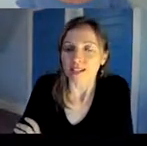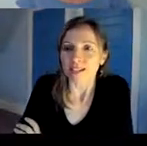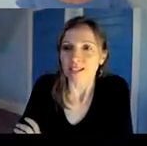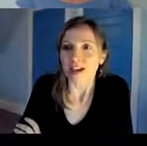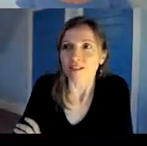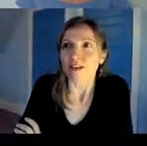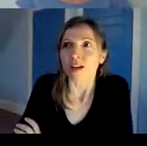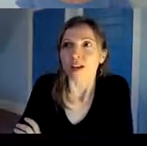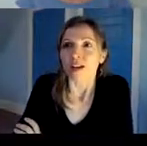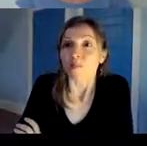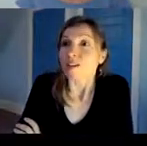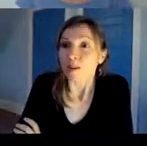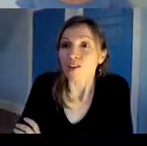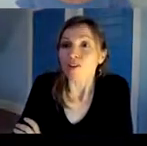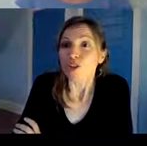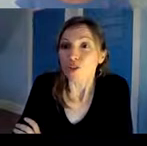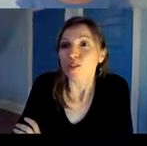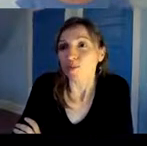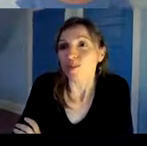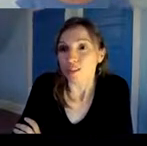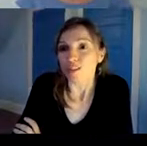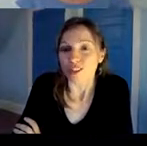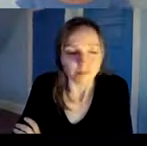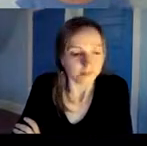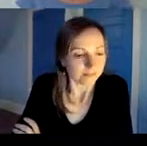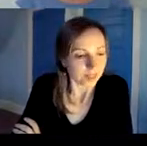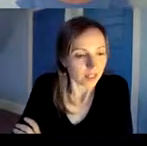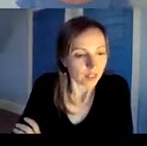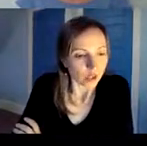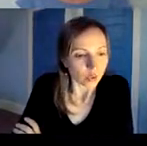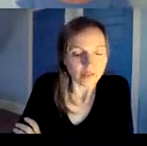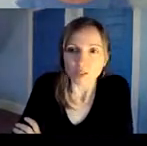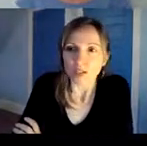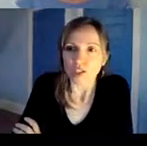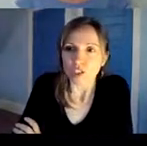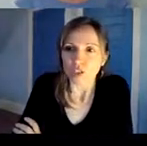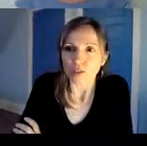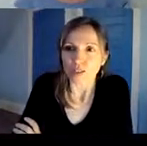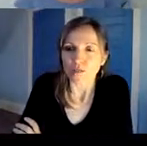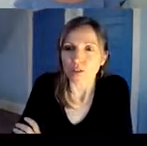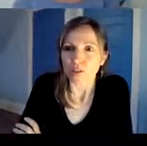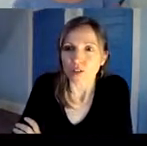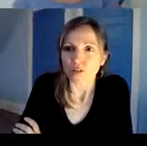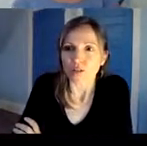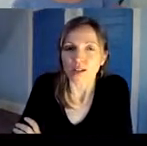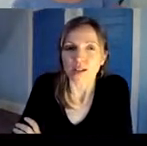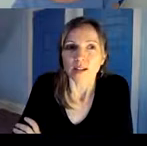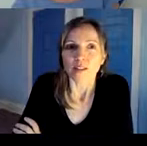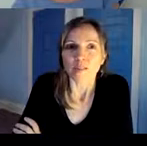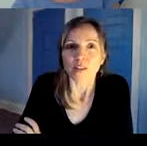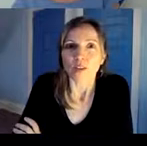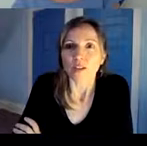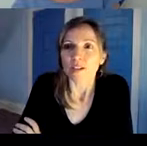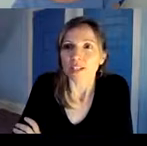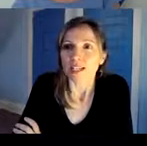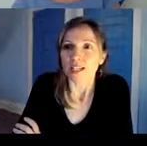young scientists have been inspired to do similar research. So one of his PhD students a few years ago